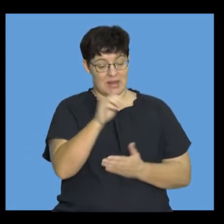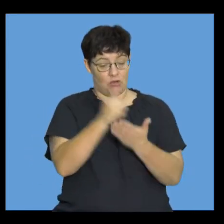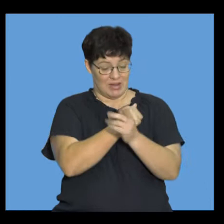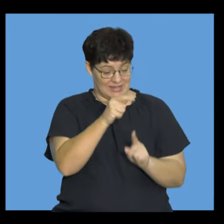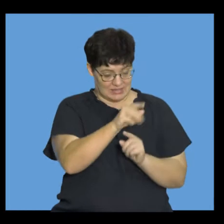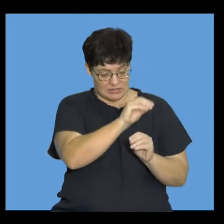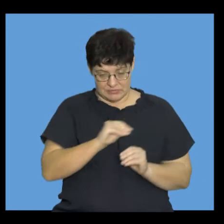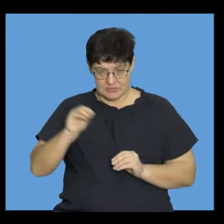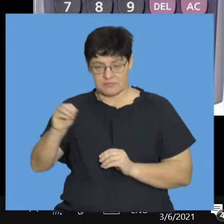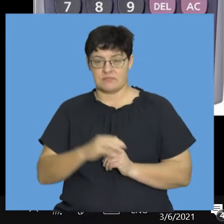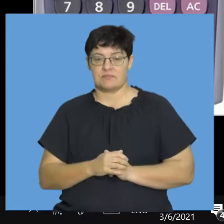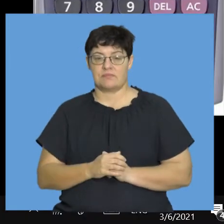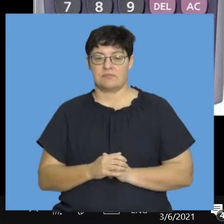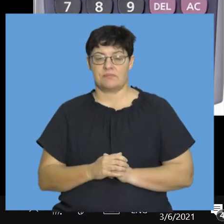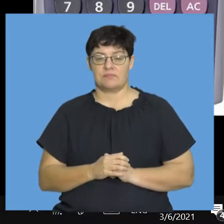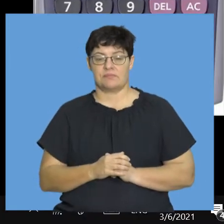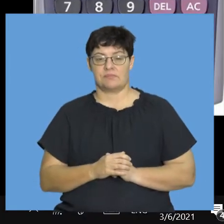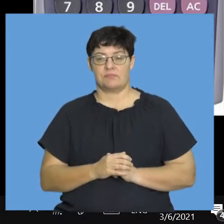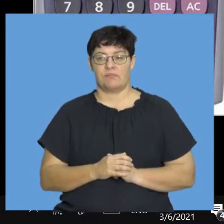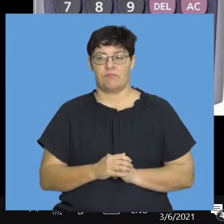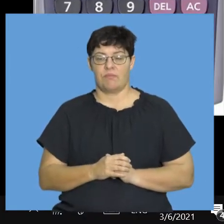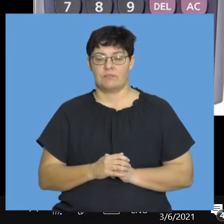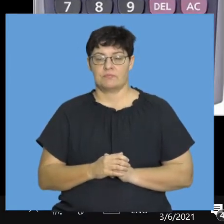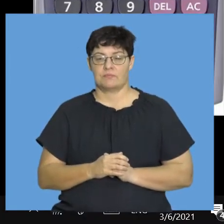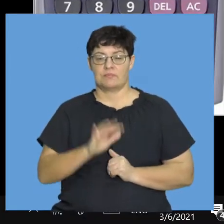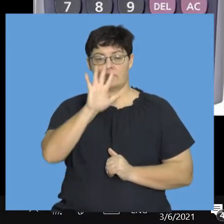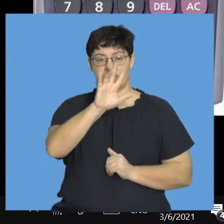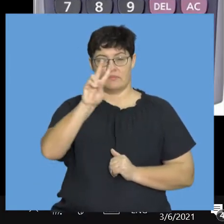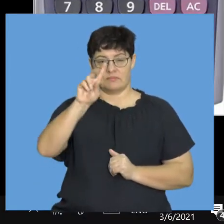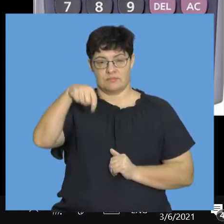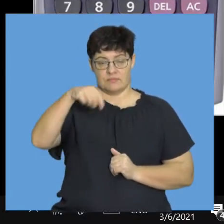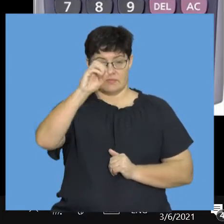take your calculator, and if you take 52,000